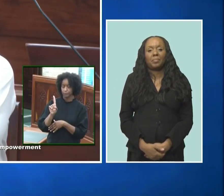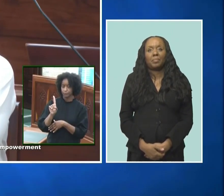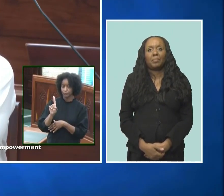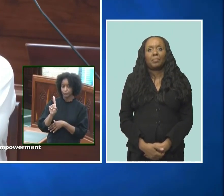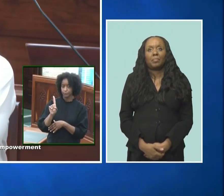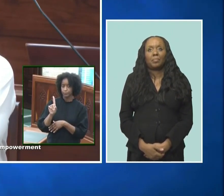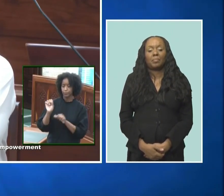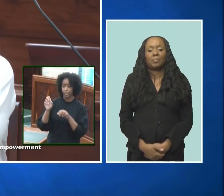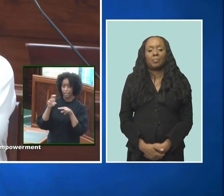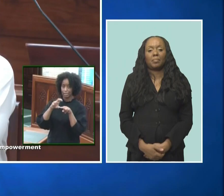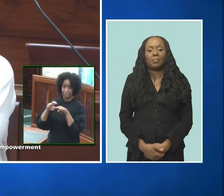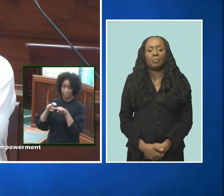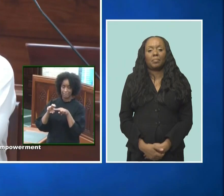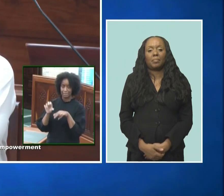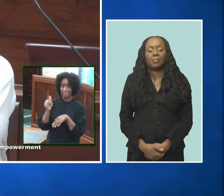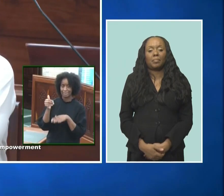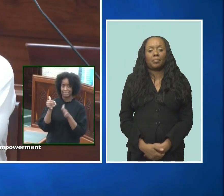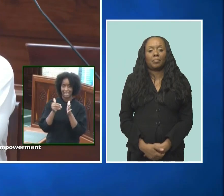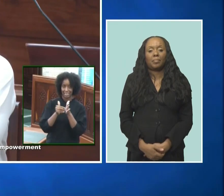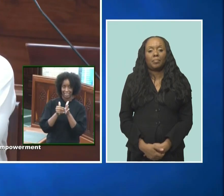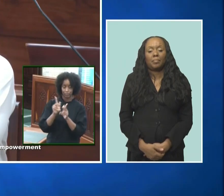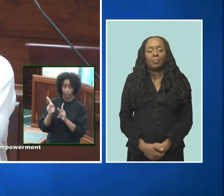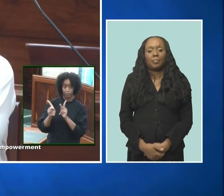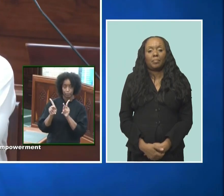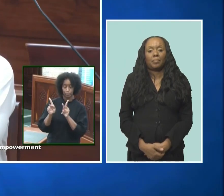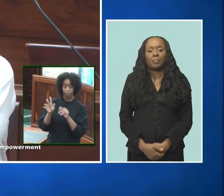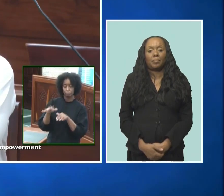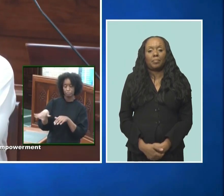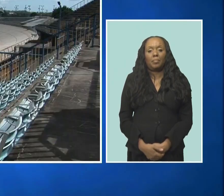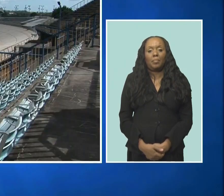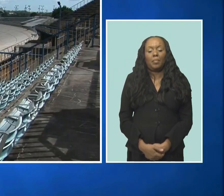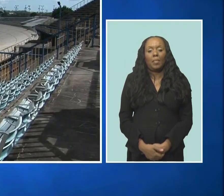seating 10,000 persons. That's on the western side.